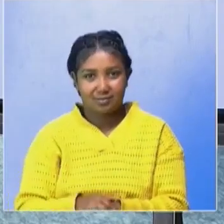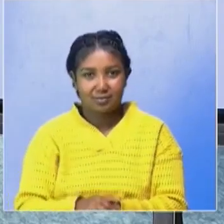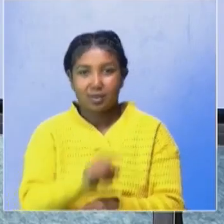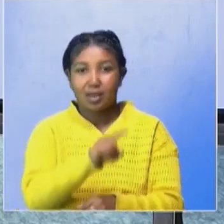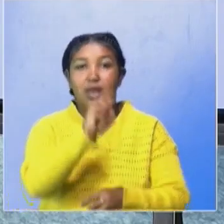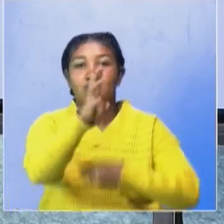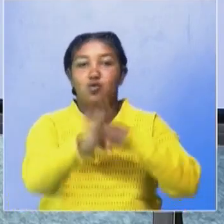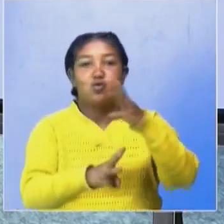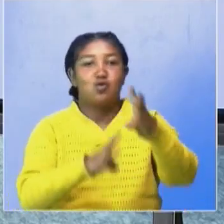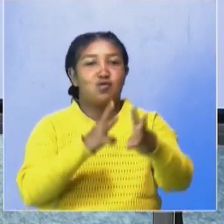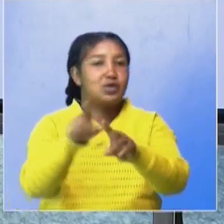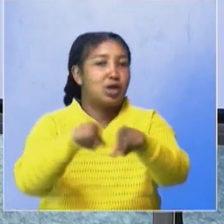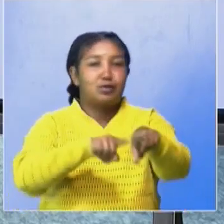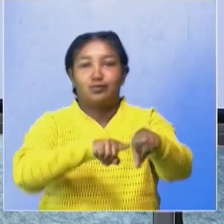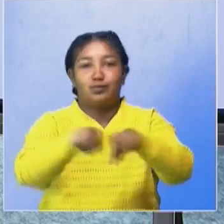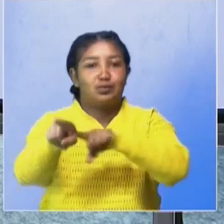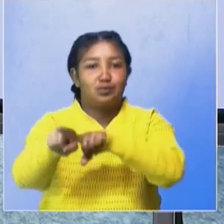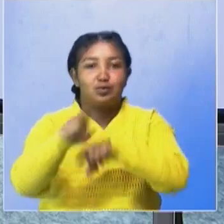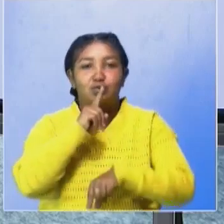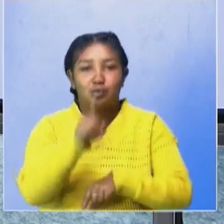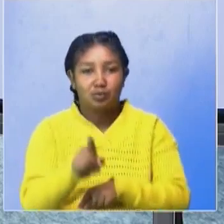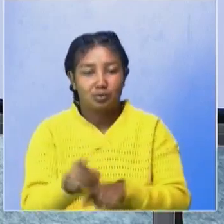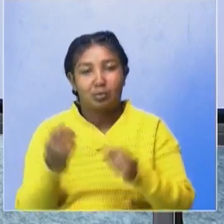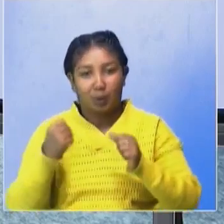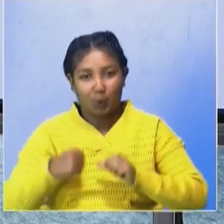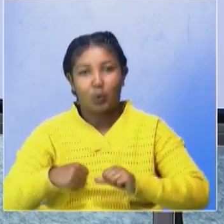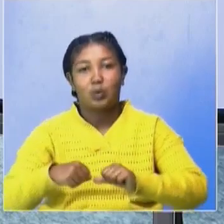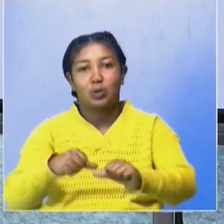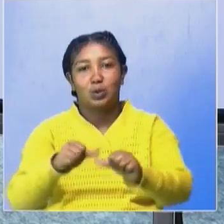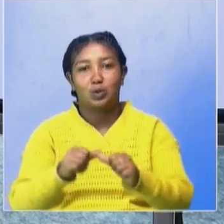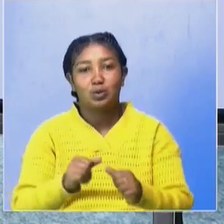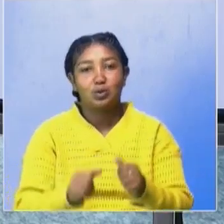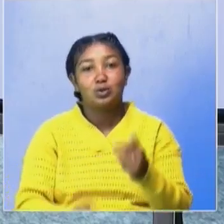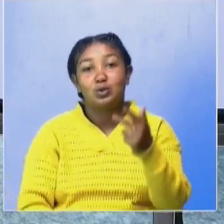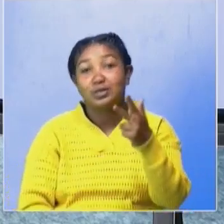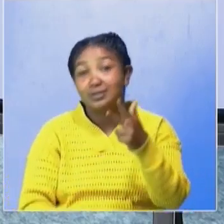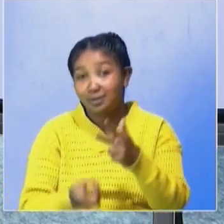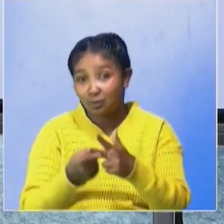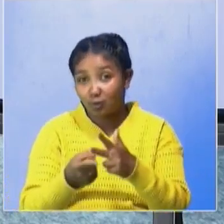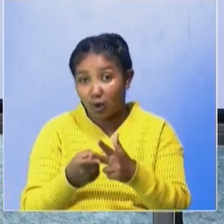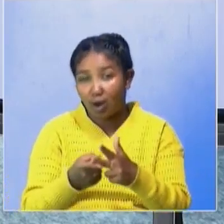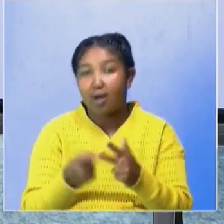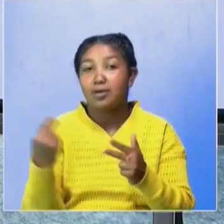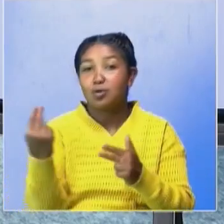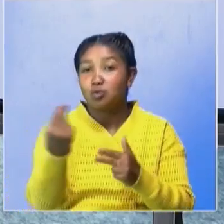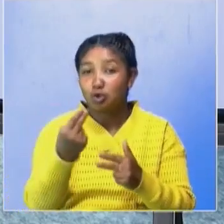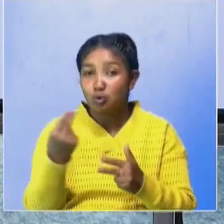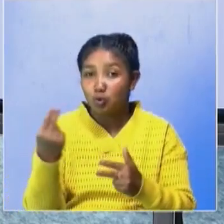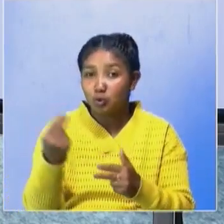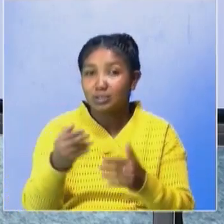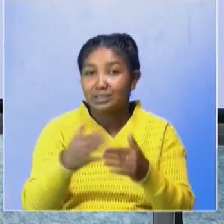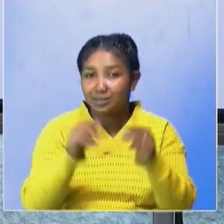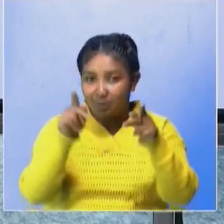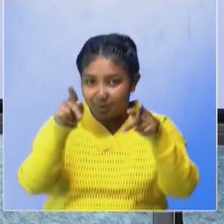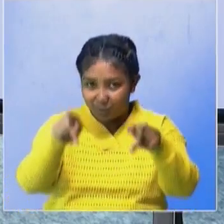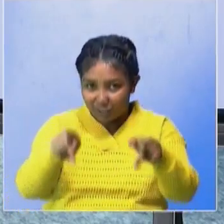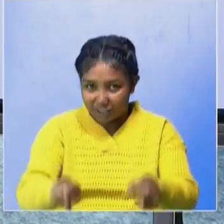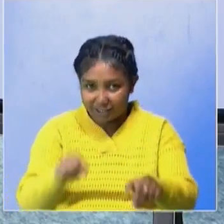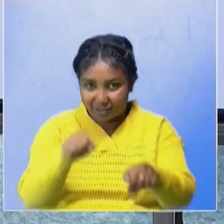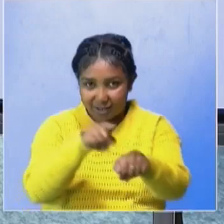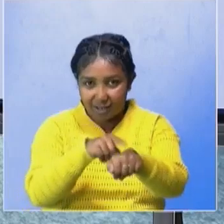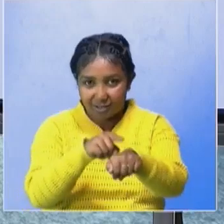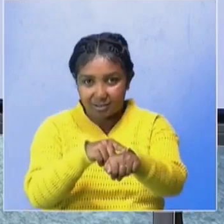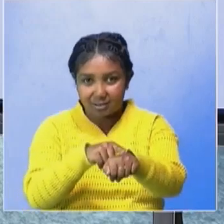universal truths. Let us continue. So the next, we can use simple present